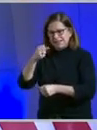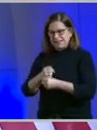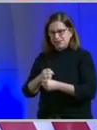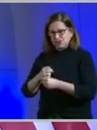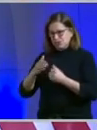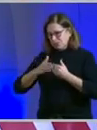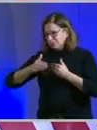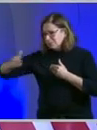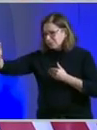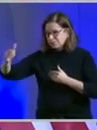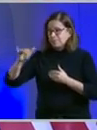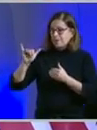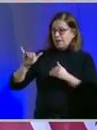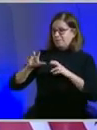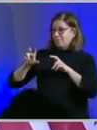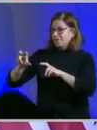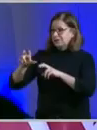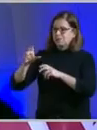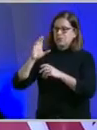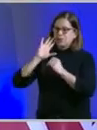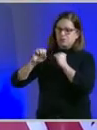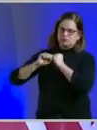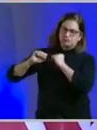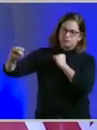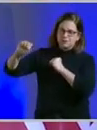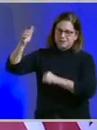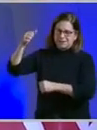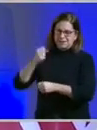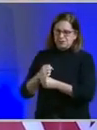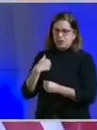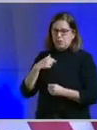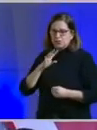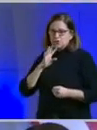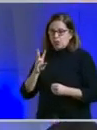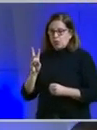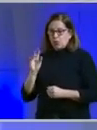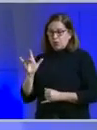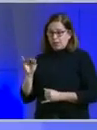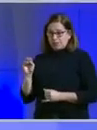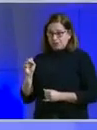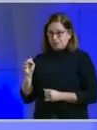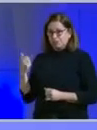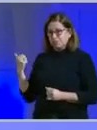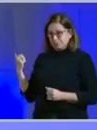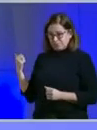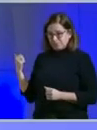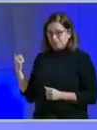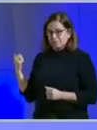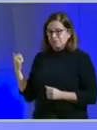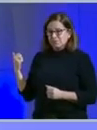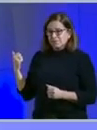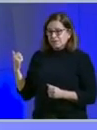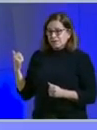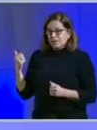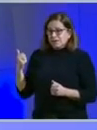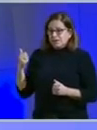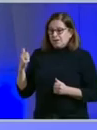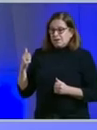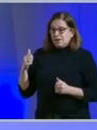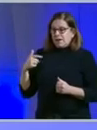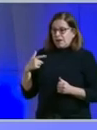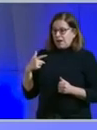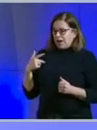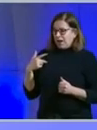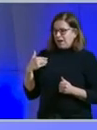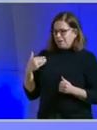let me start with you, Mayor Williams. When you were mayor, you made major economic development and housing really key platforms